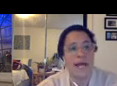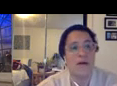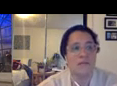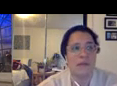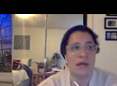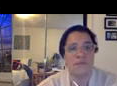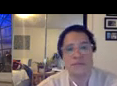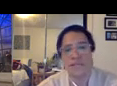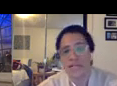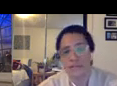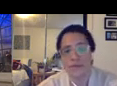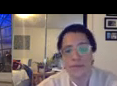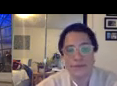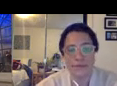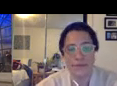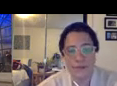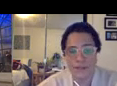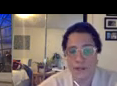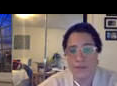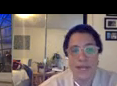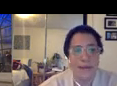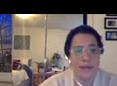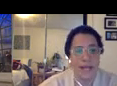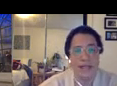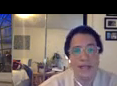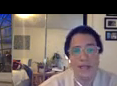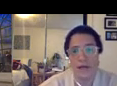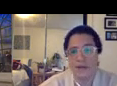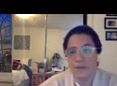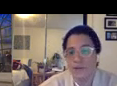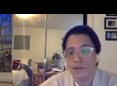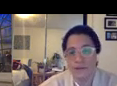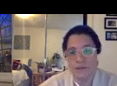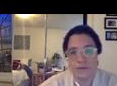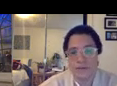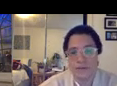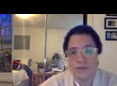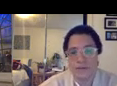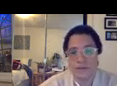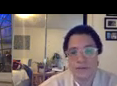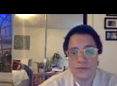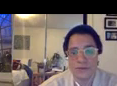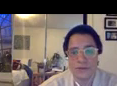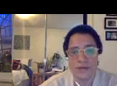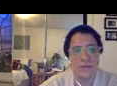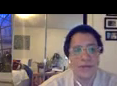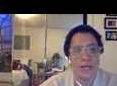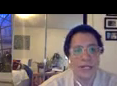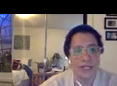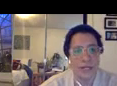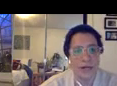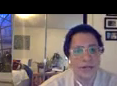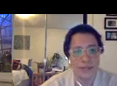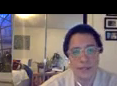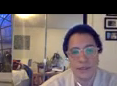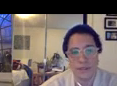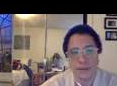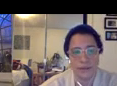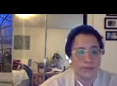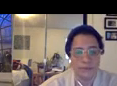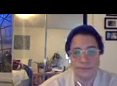we put out last month. So I'd be happy to add any other Post-it notes to the buckets